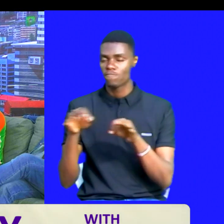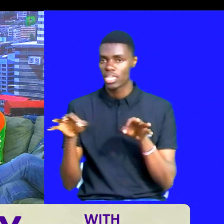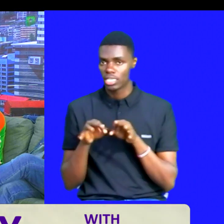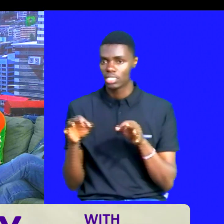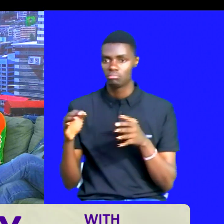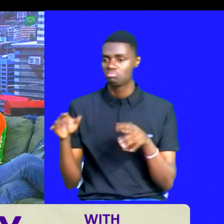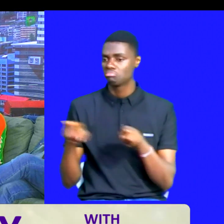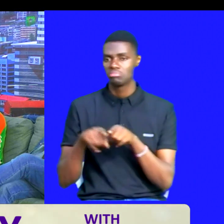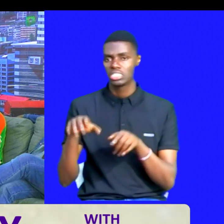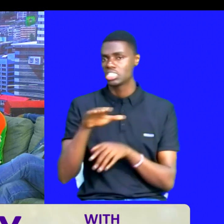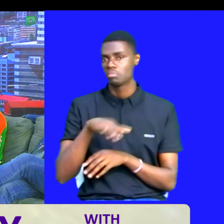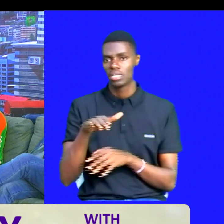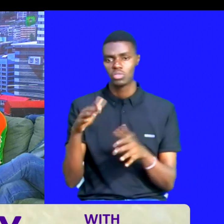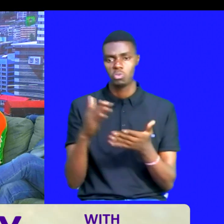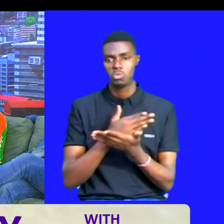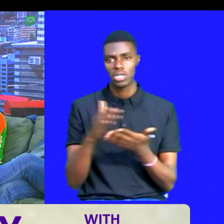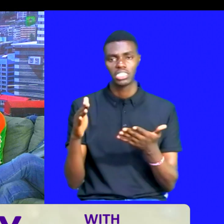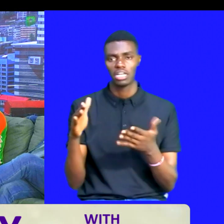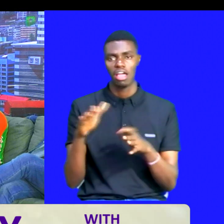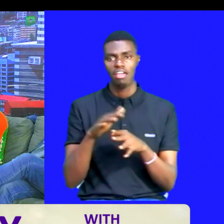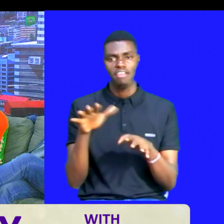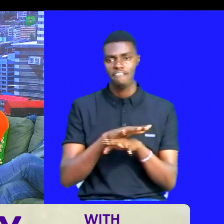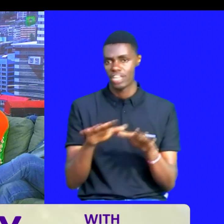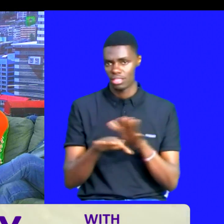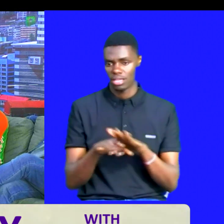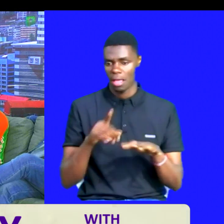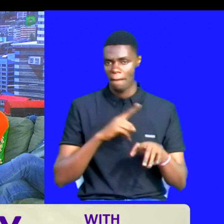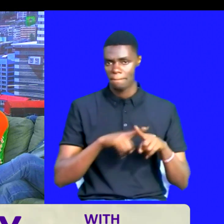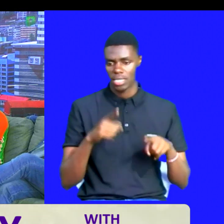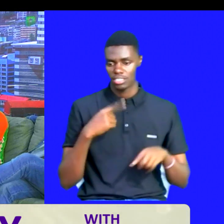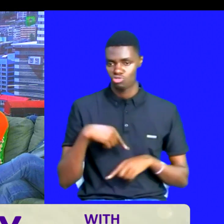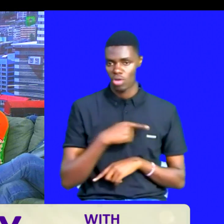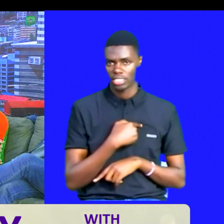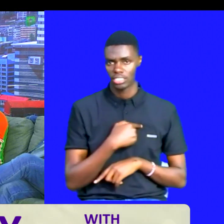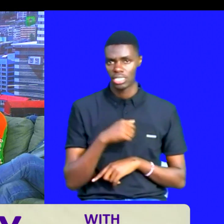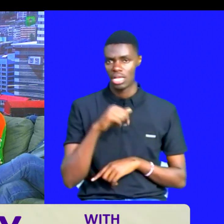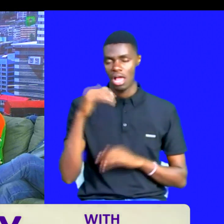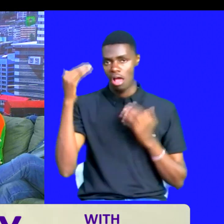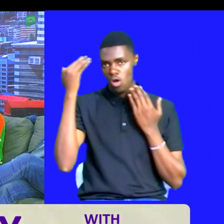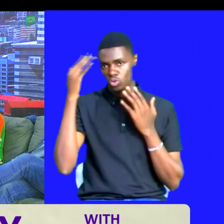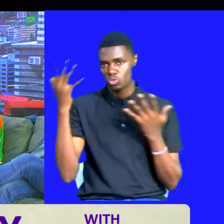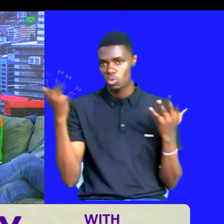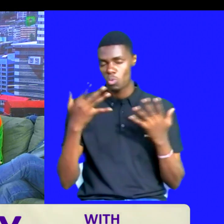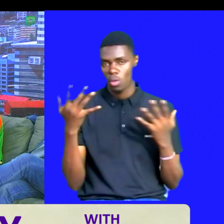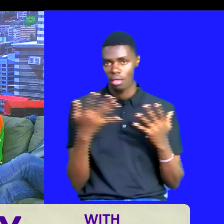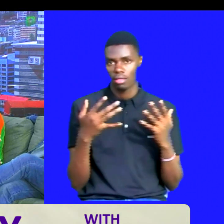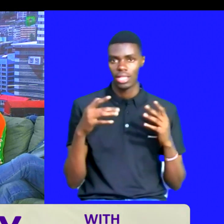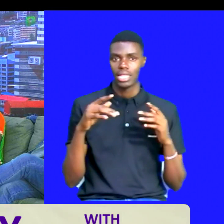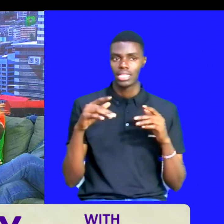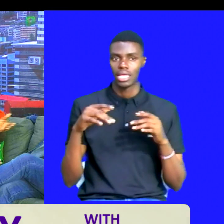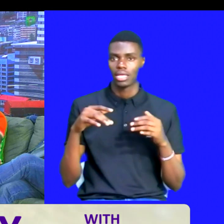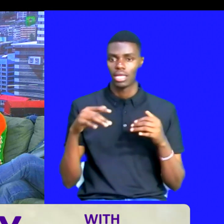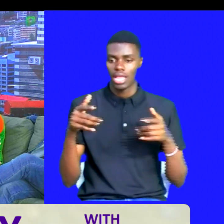share facilities. Yeah, they share everything. Okay. They share everything. But when you come to us, you don't know even where the amputees are training, Right. and